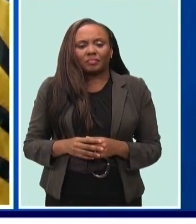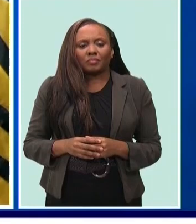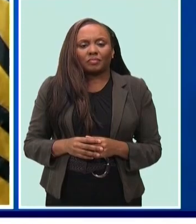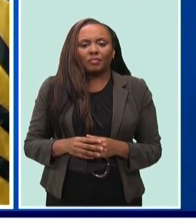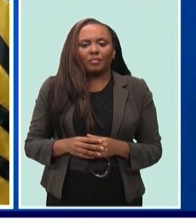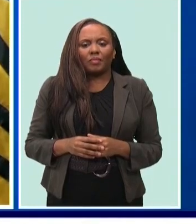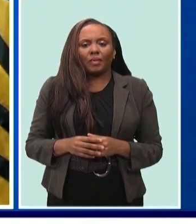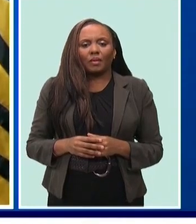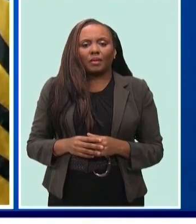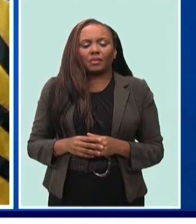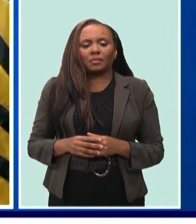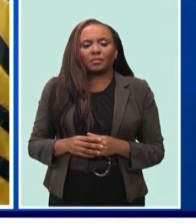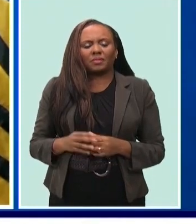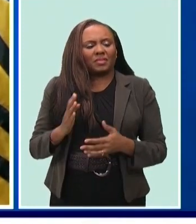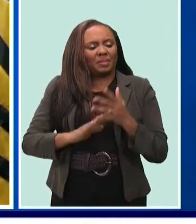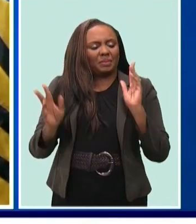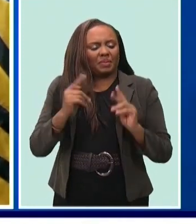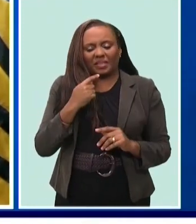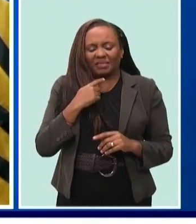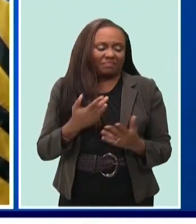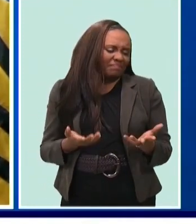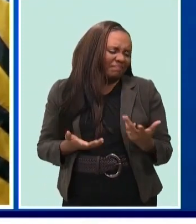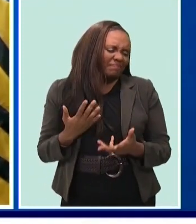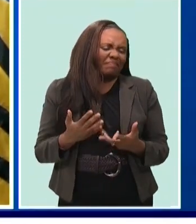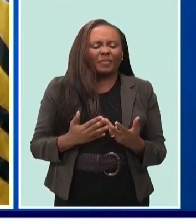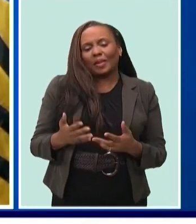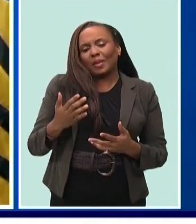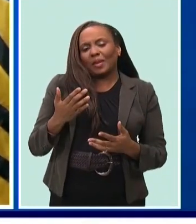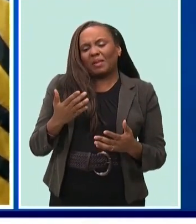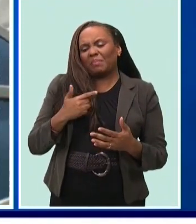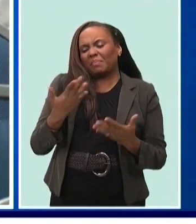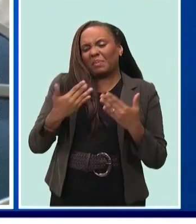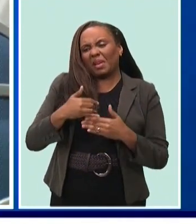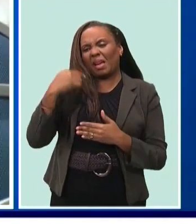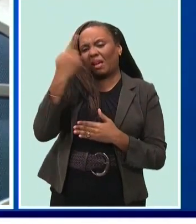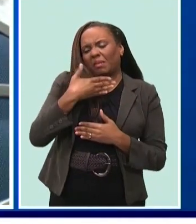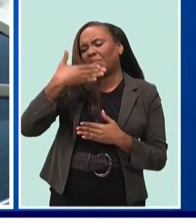In terms of that, then some people would say, well, maybe I look better when I'm lighter than when I'm darker,